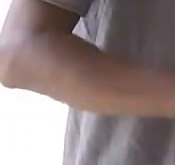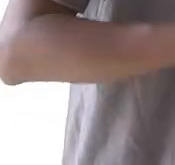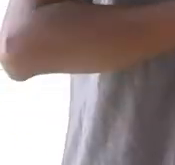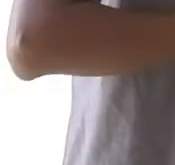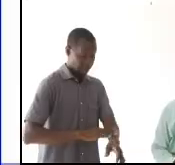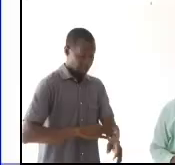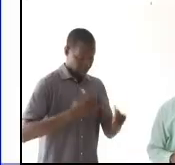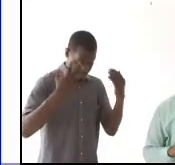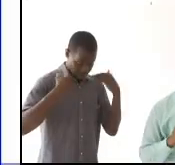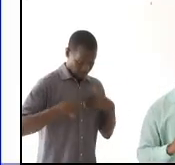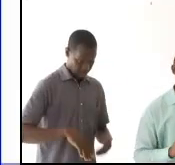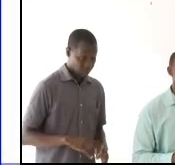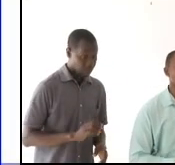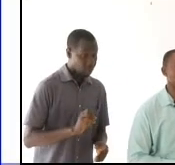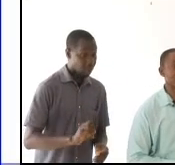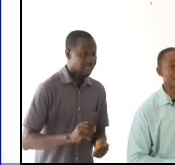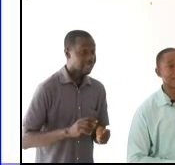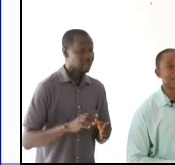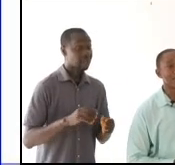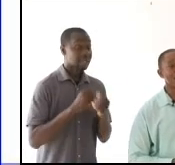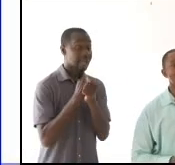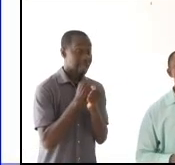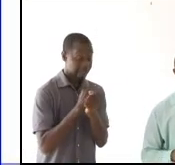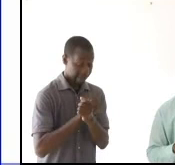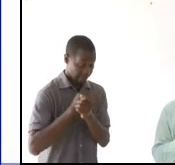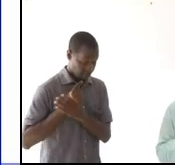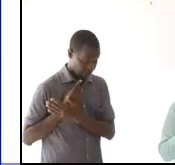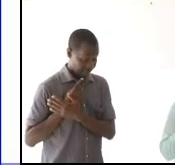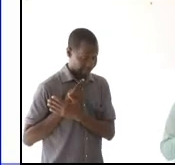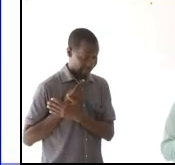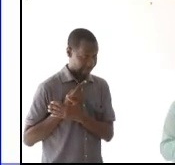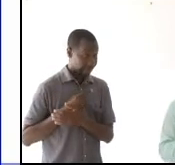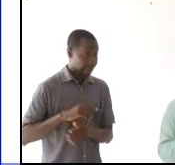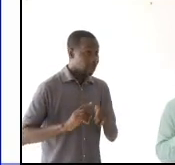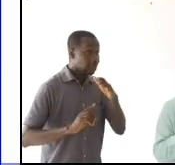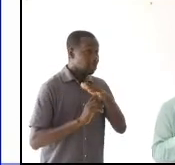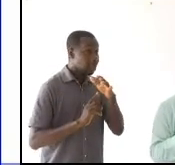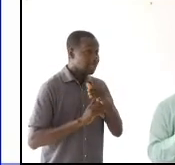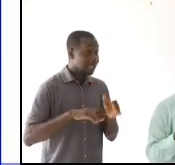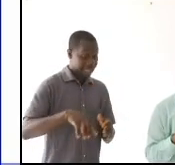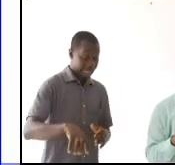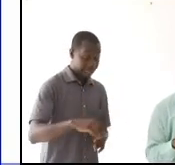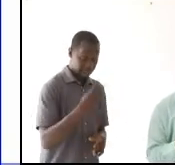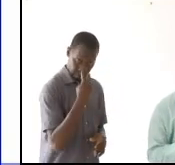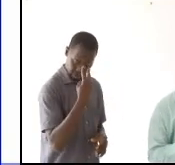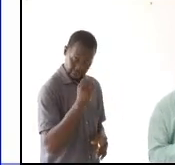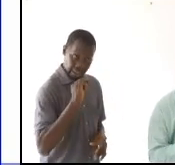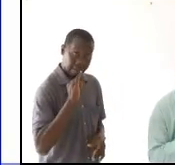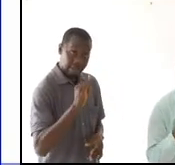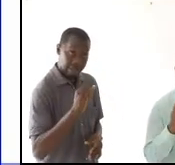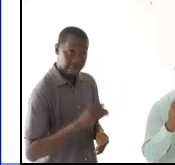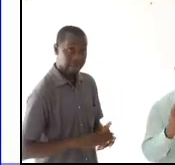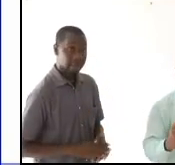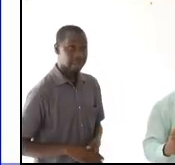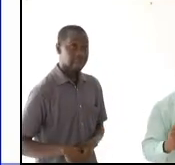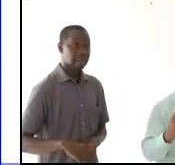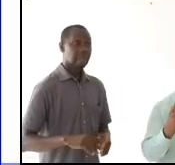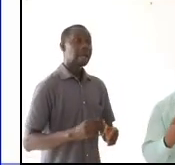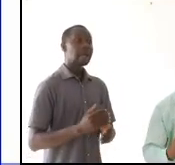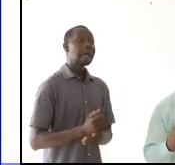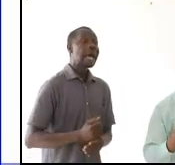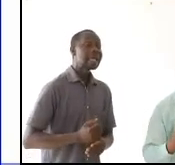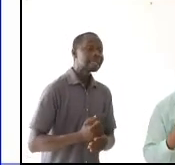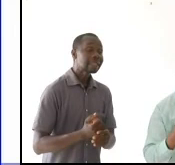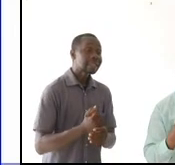skin, so that way the body is protected. Of course, the important area we want to look at here is the